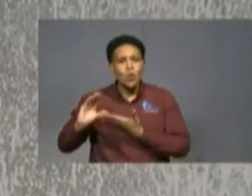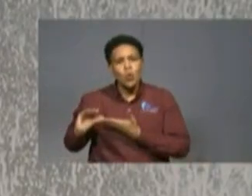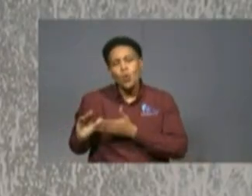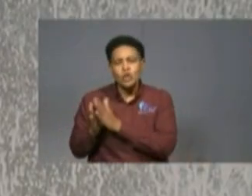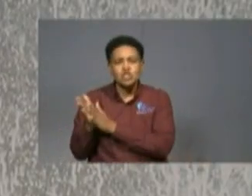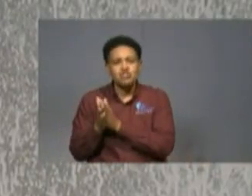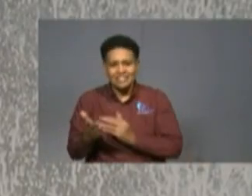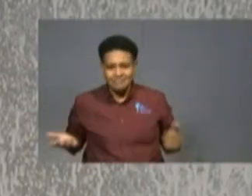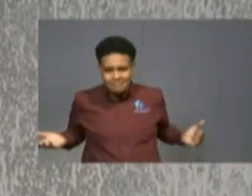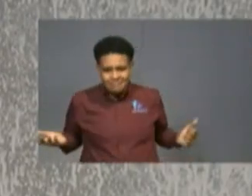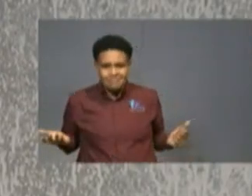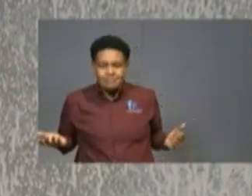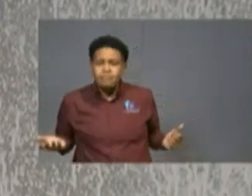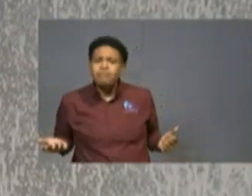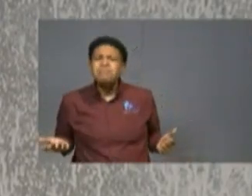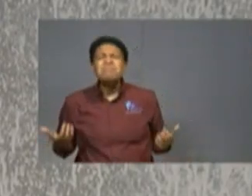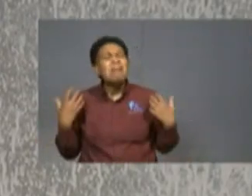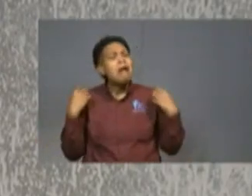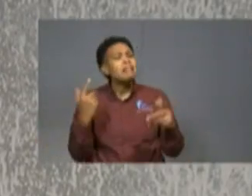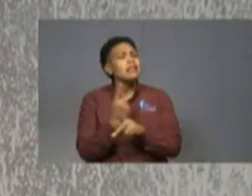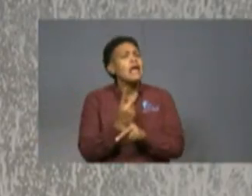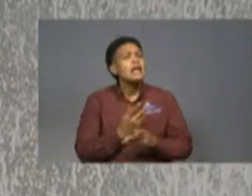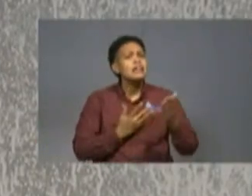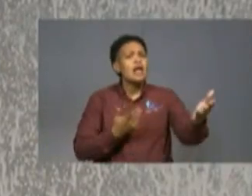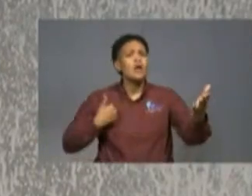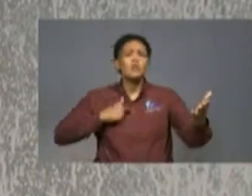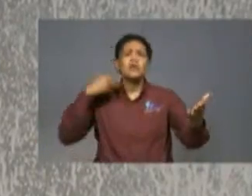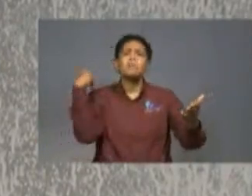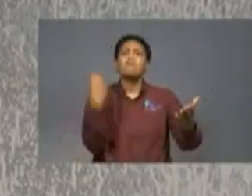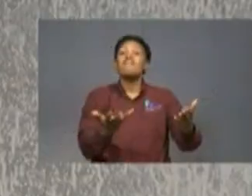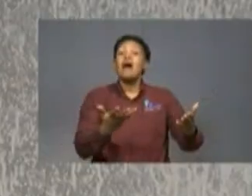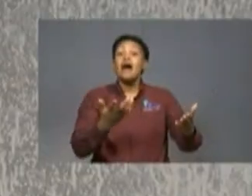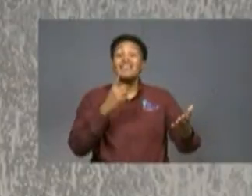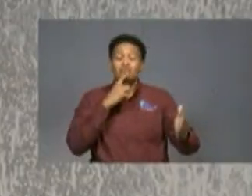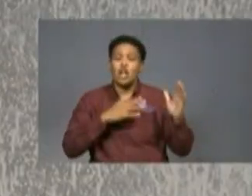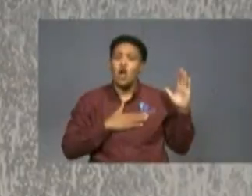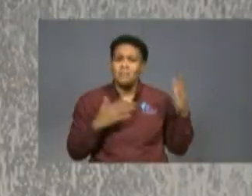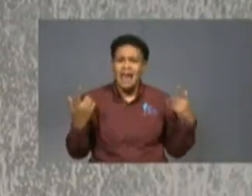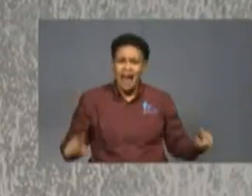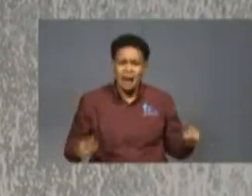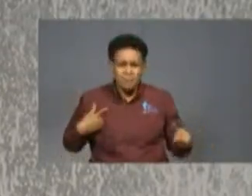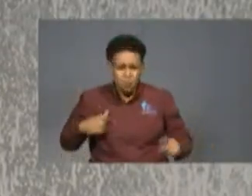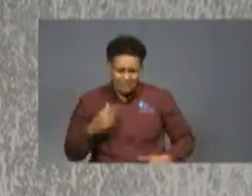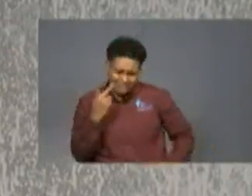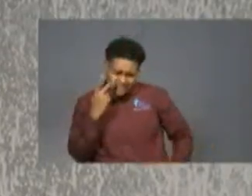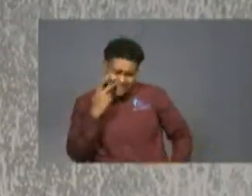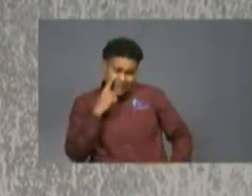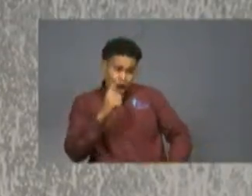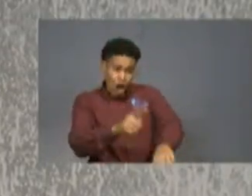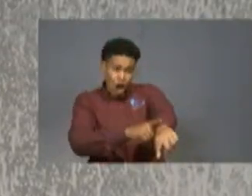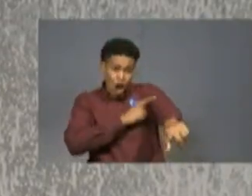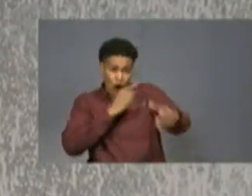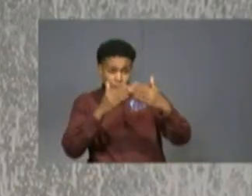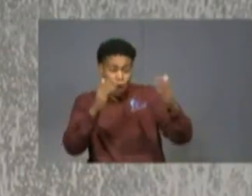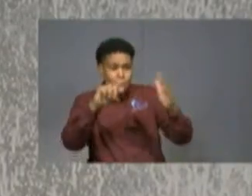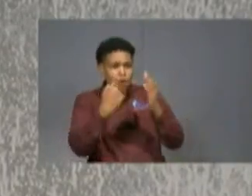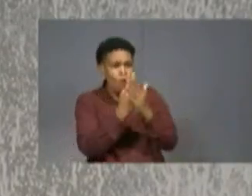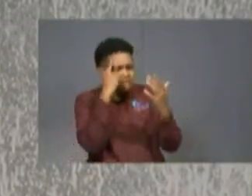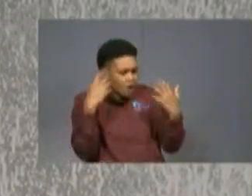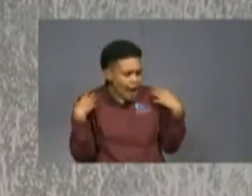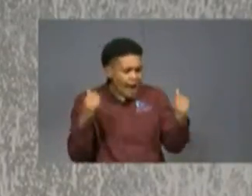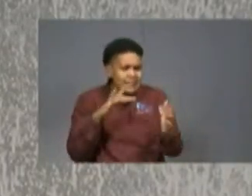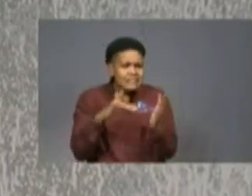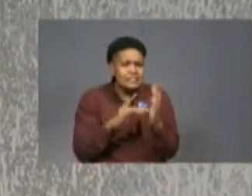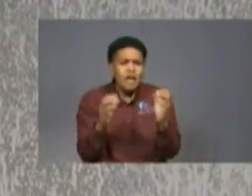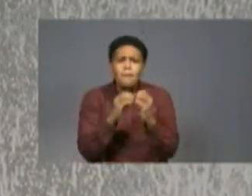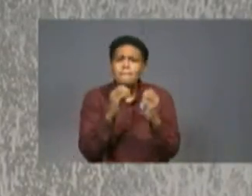rates. In healthcare, we have delivered as committed. We have seen longer opening hours for our health centers,